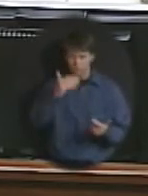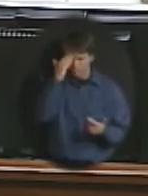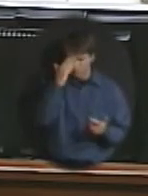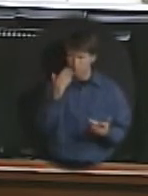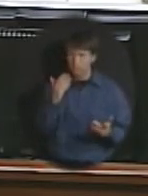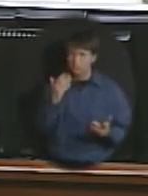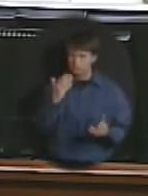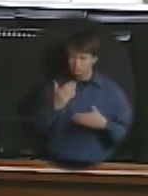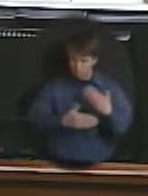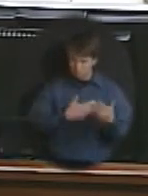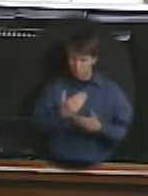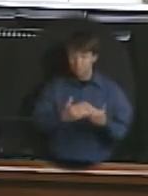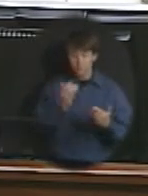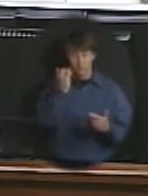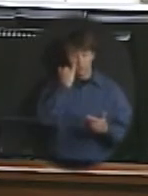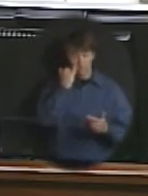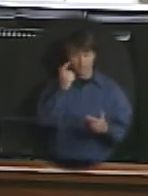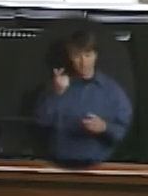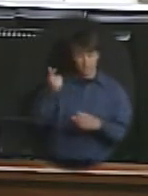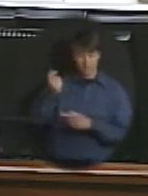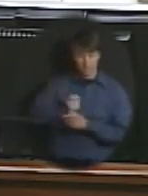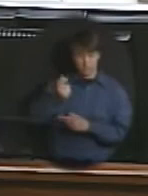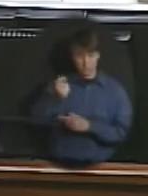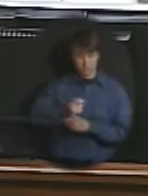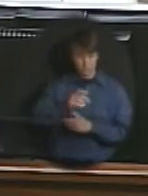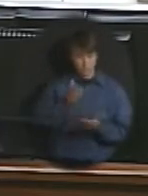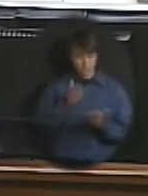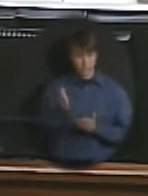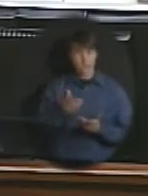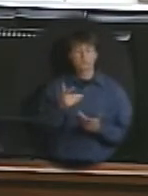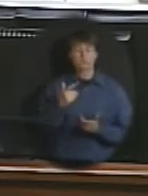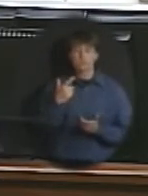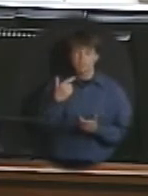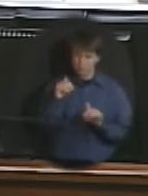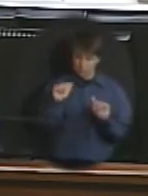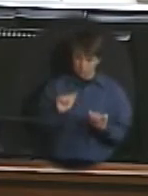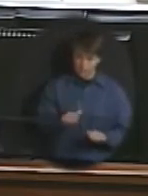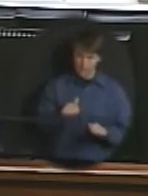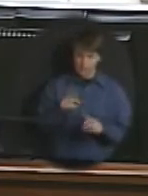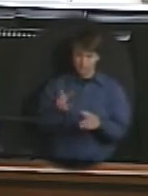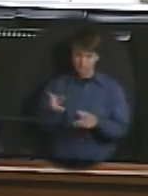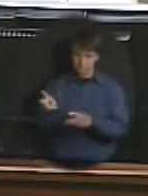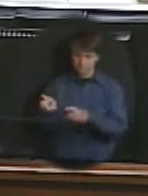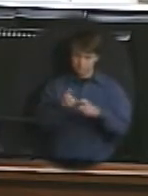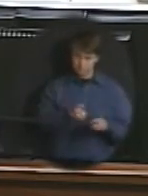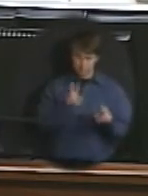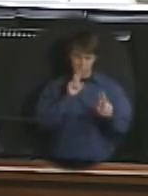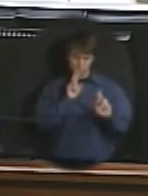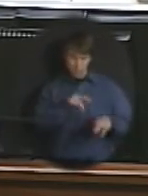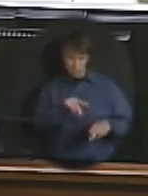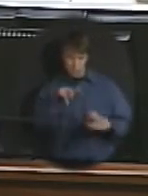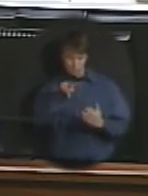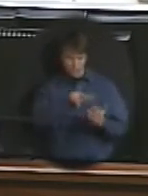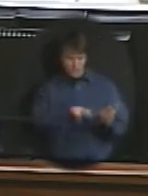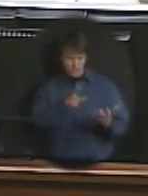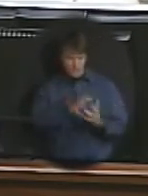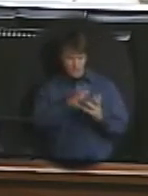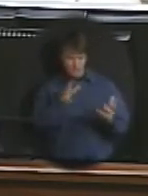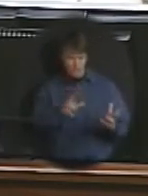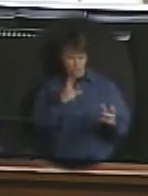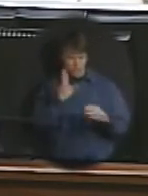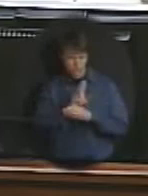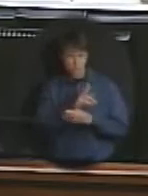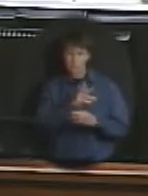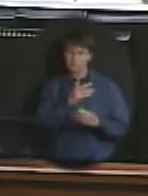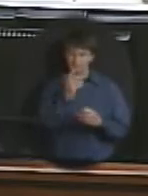on with them. If they're a subscription-based service, we have ways to pull reports of the usage, not only on a